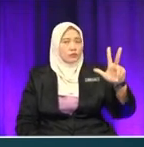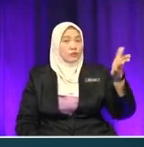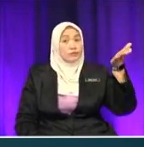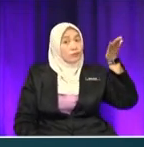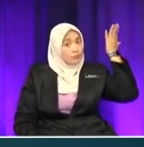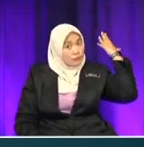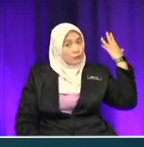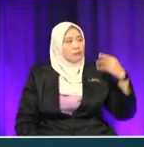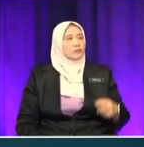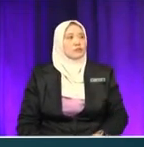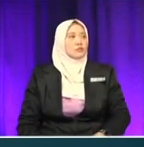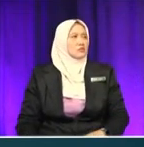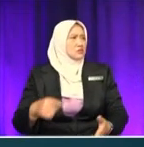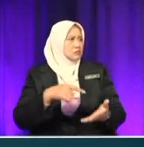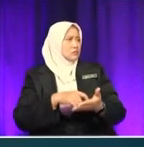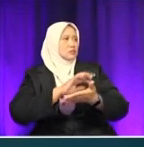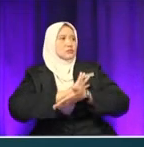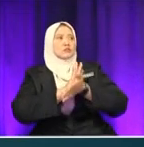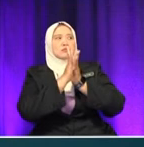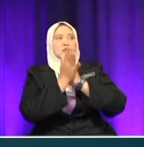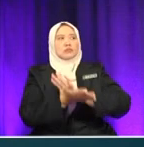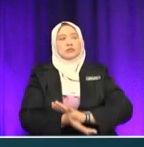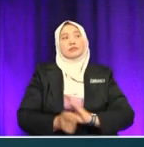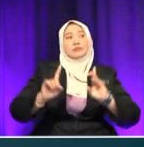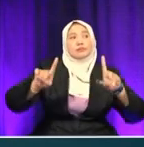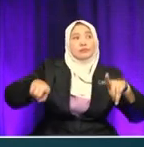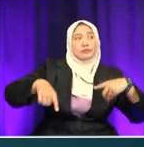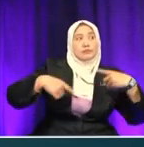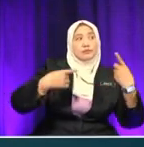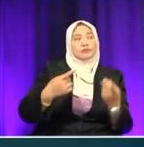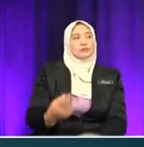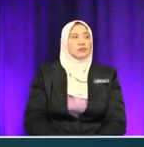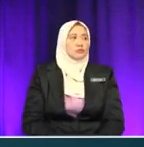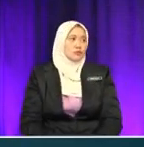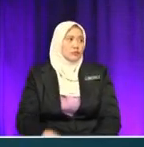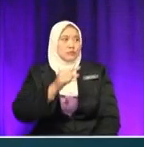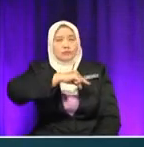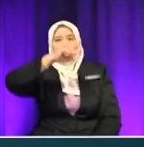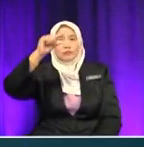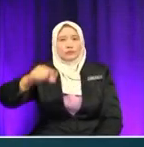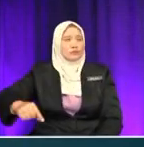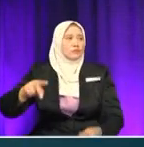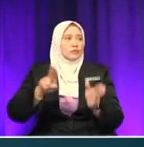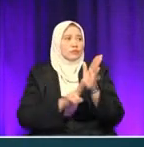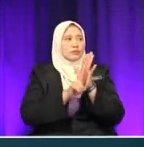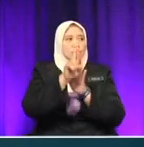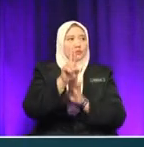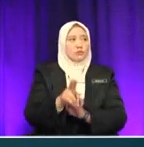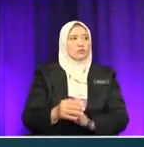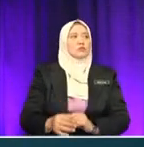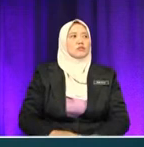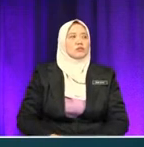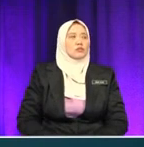sentence? This is what happens. Going to Genting Highland allows me, where did you get that from? So this